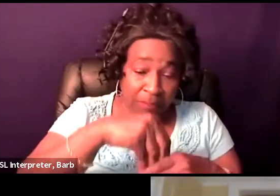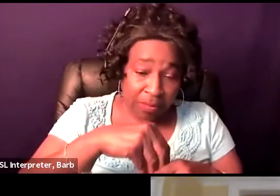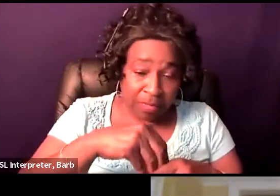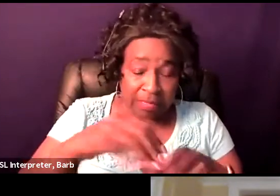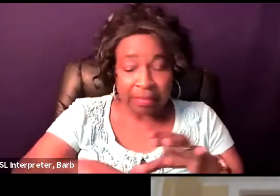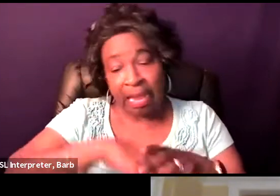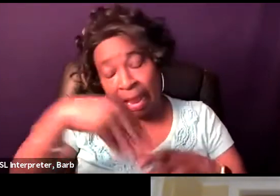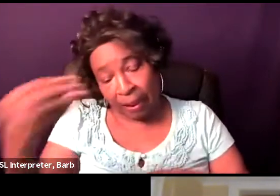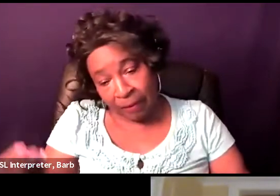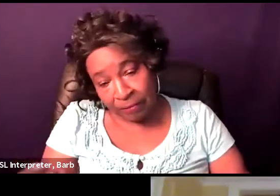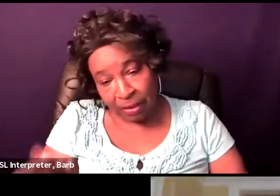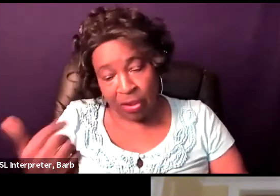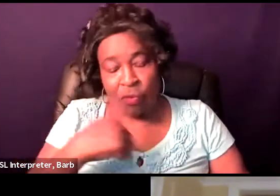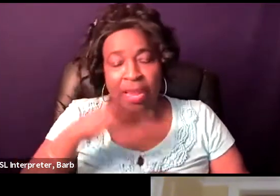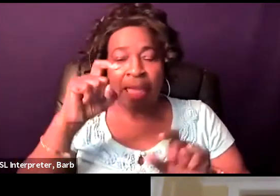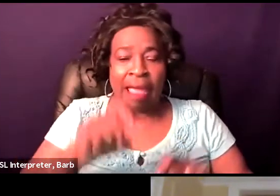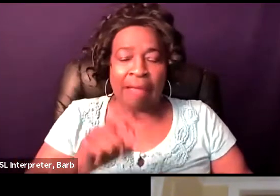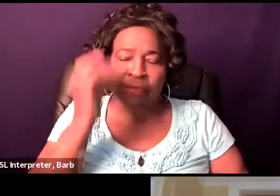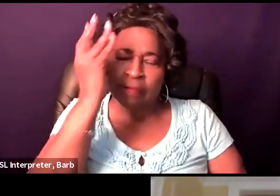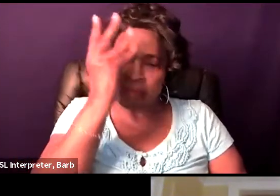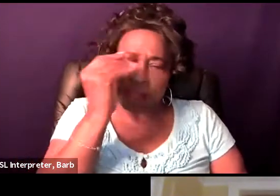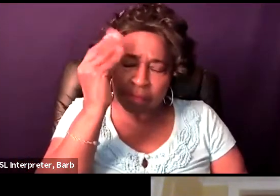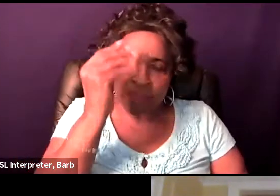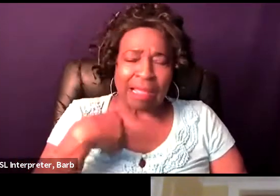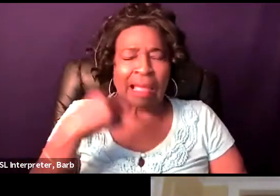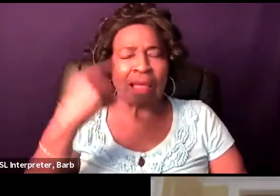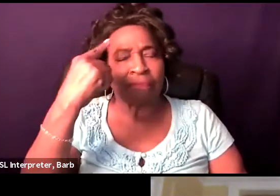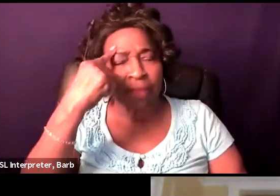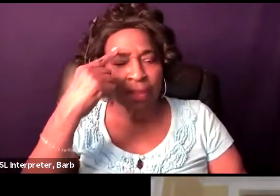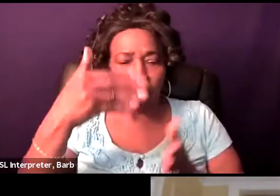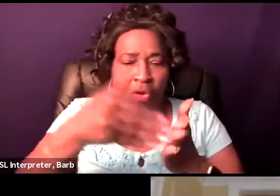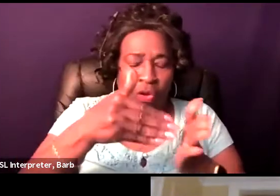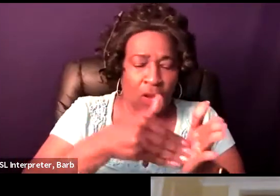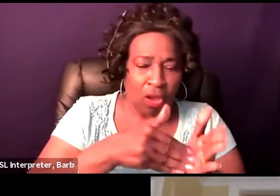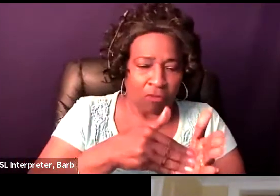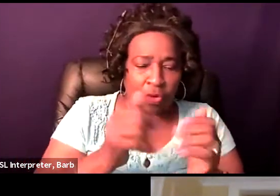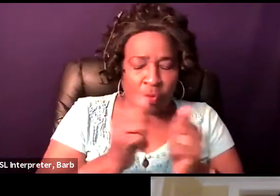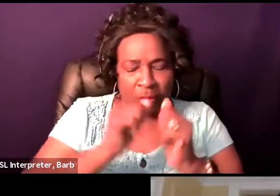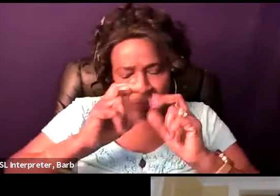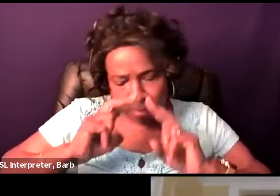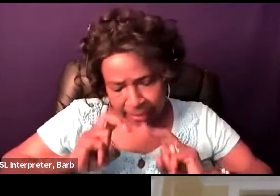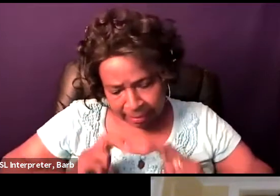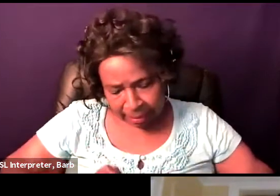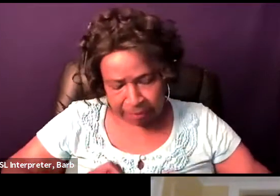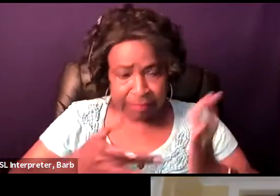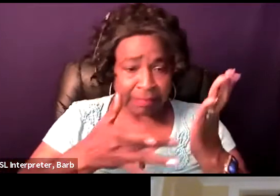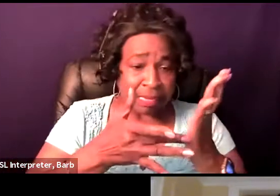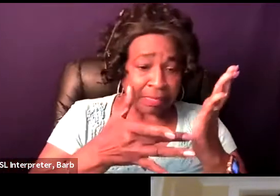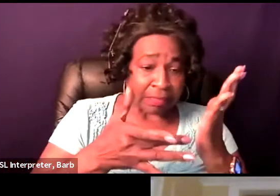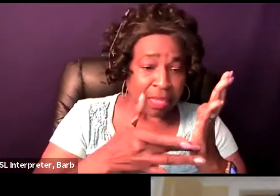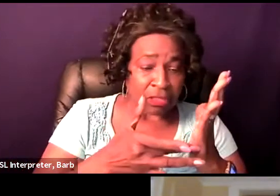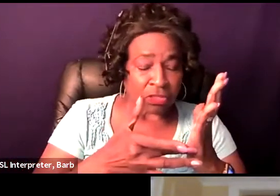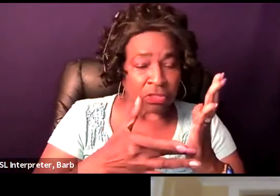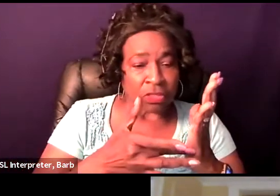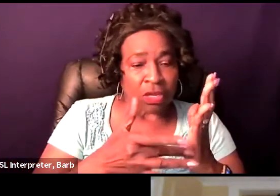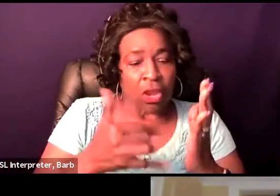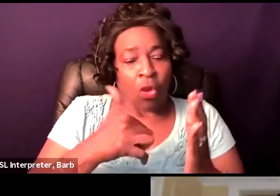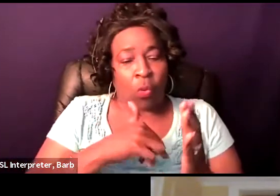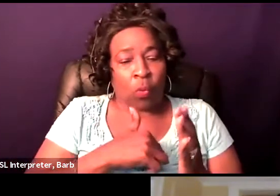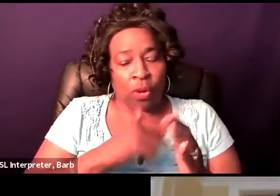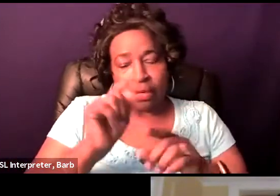outputs, right? We have to think about, and I think too often with the analysis of technology, we are